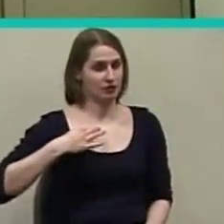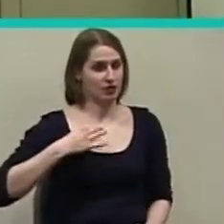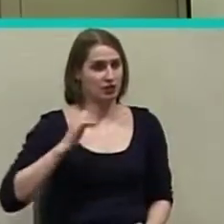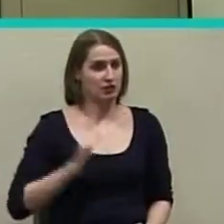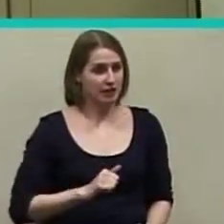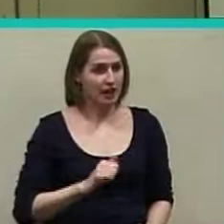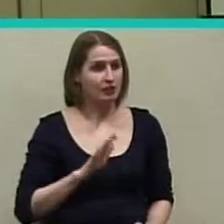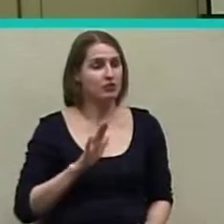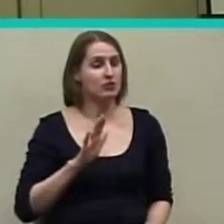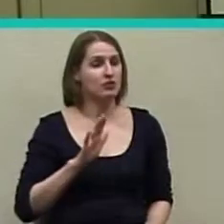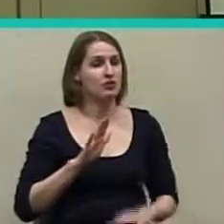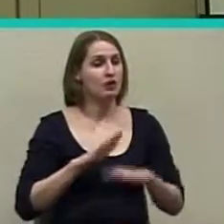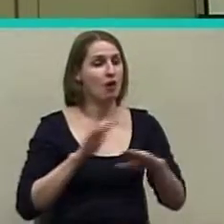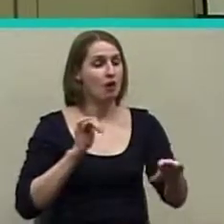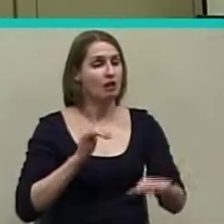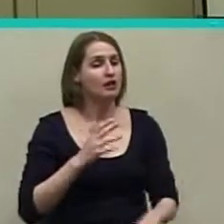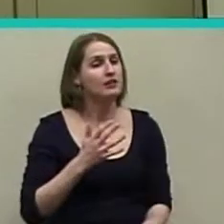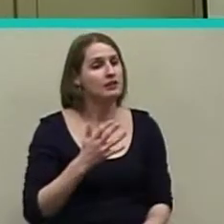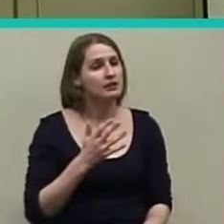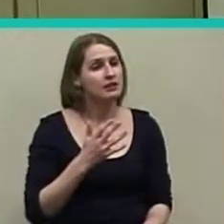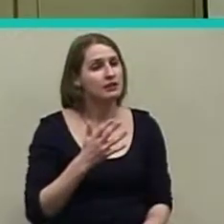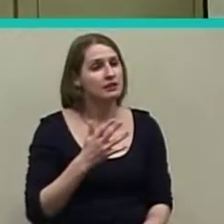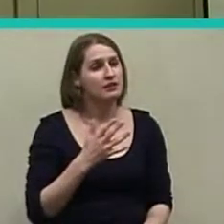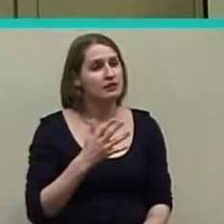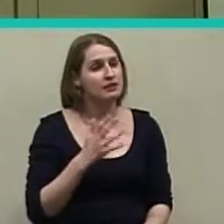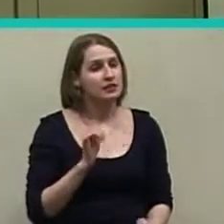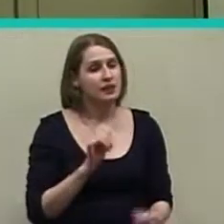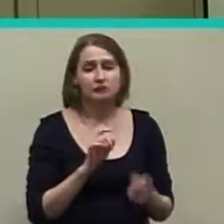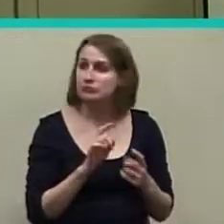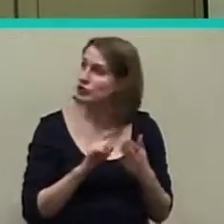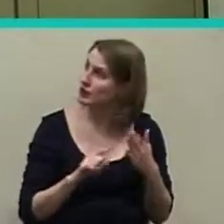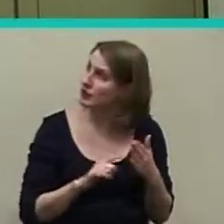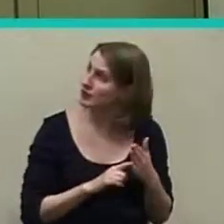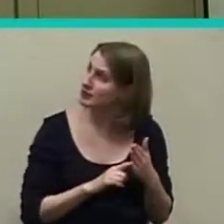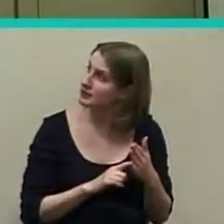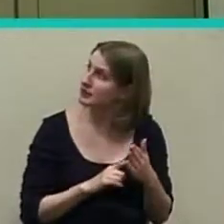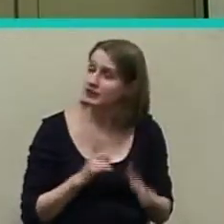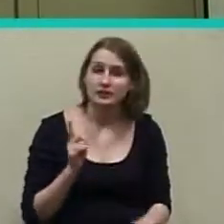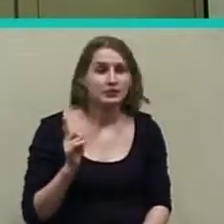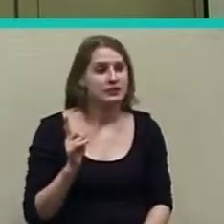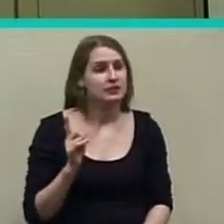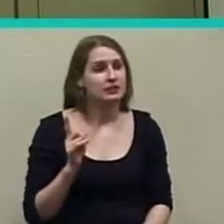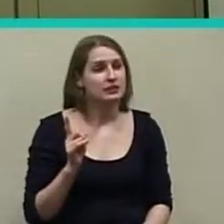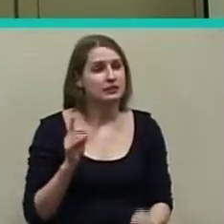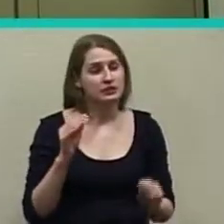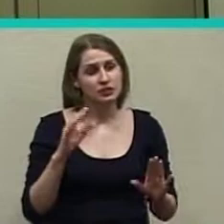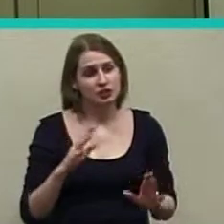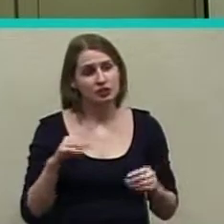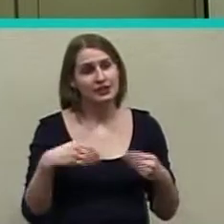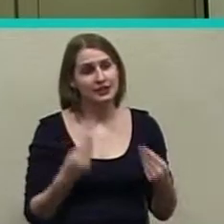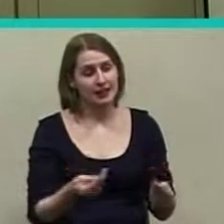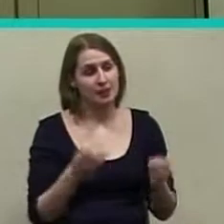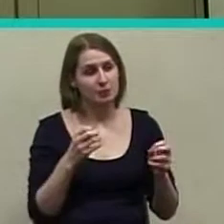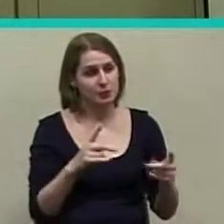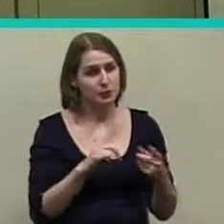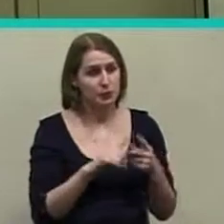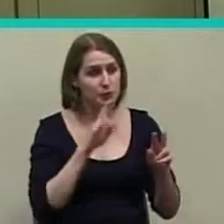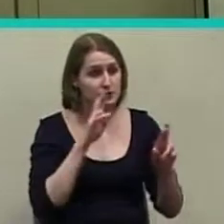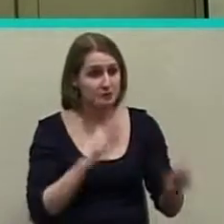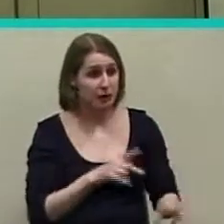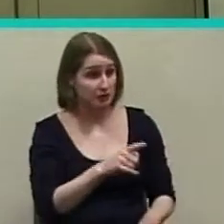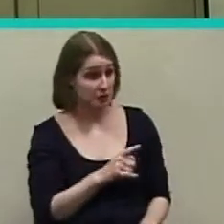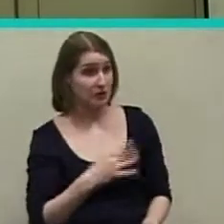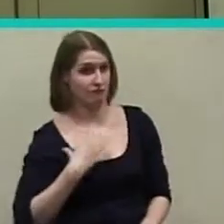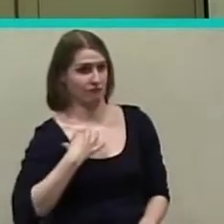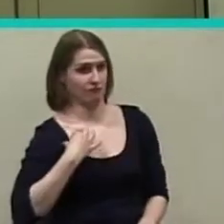call out, can be correct, and we look at the teacher consequence. So the teacher got an opportunity, or the teacher gave the student an opportunity to respond. The kid